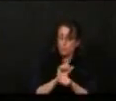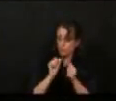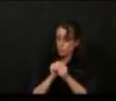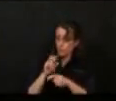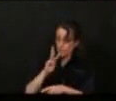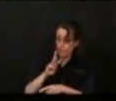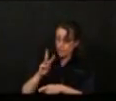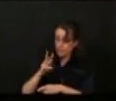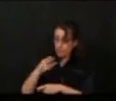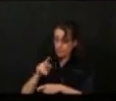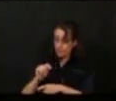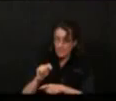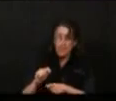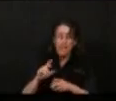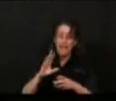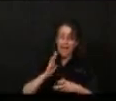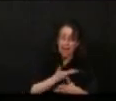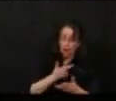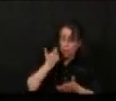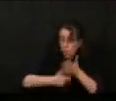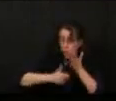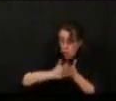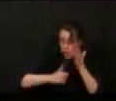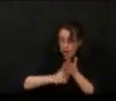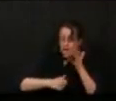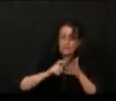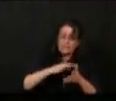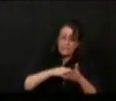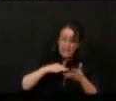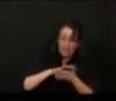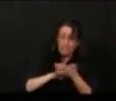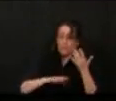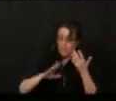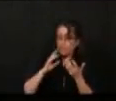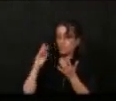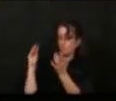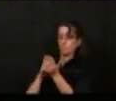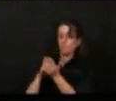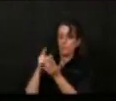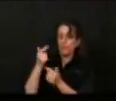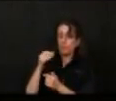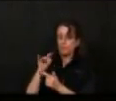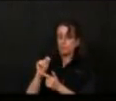our expenses for reimbursement. So I think that would be the model that we would propose to bring